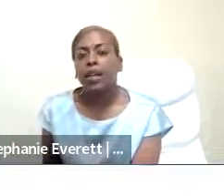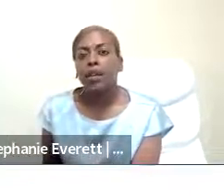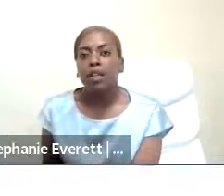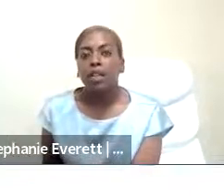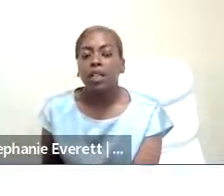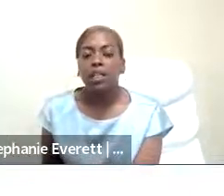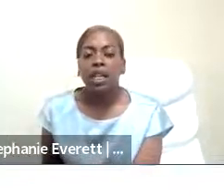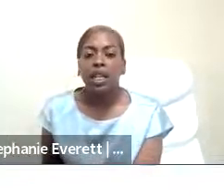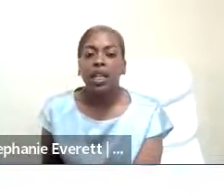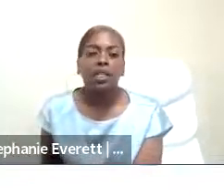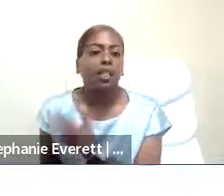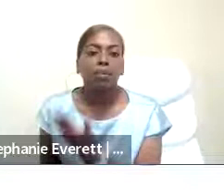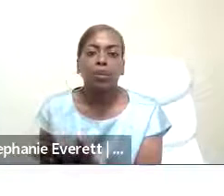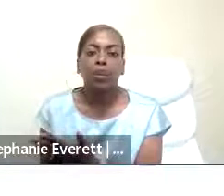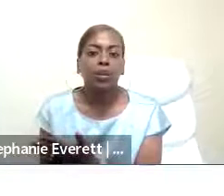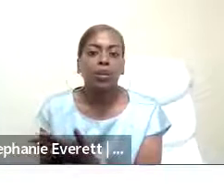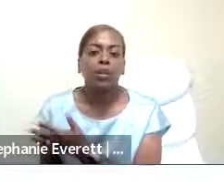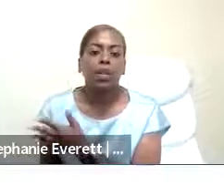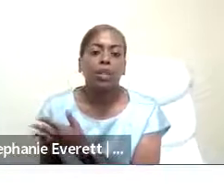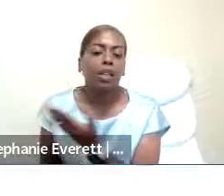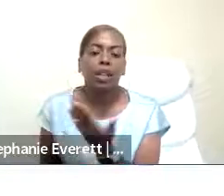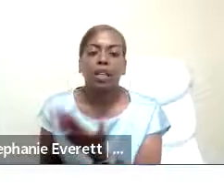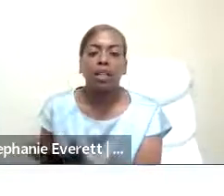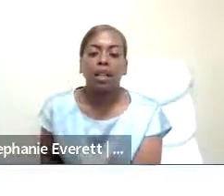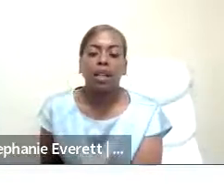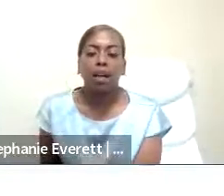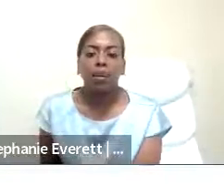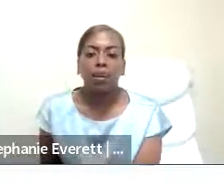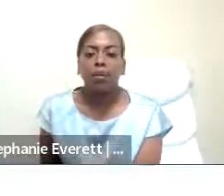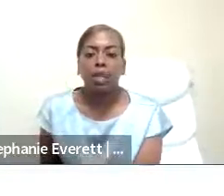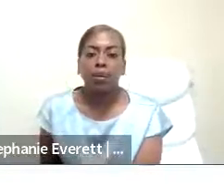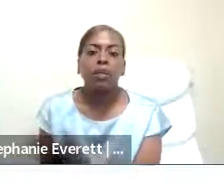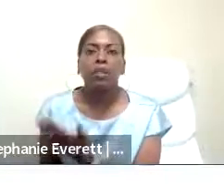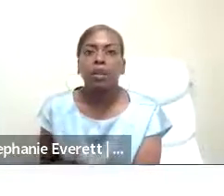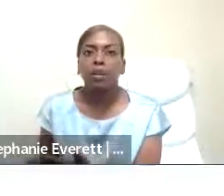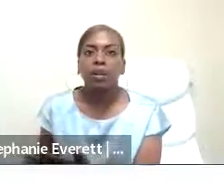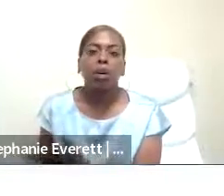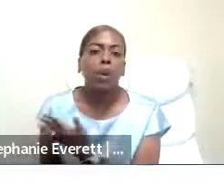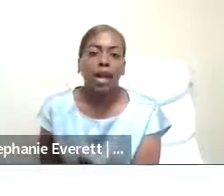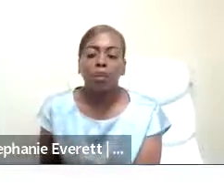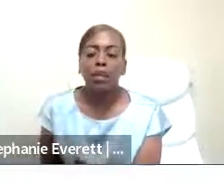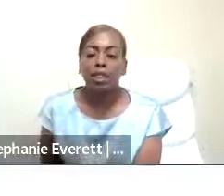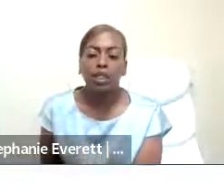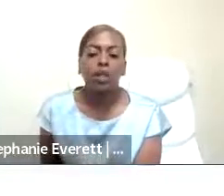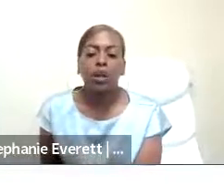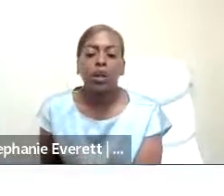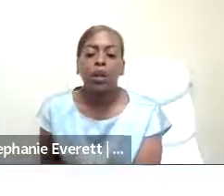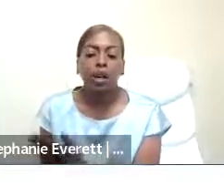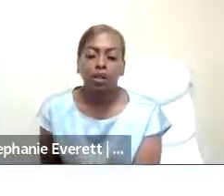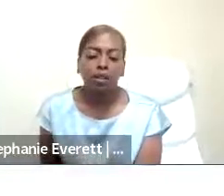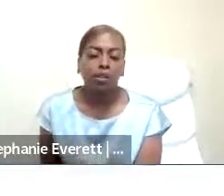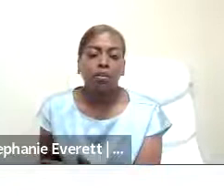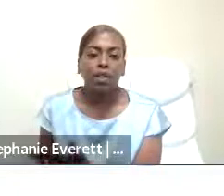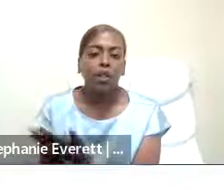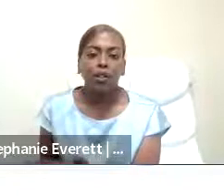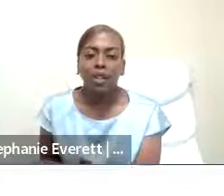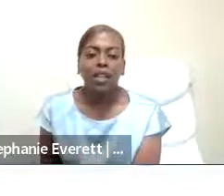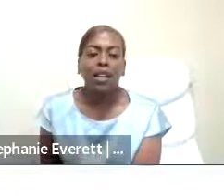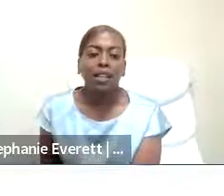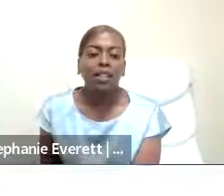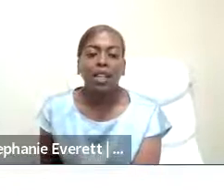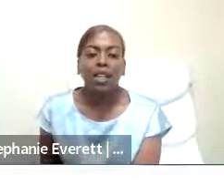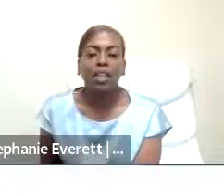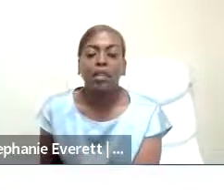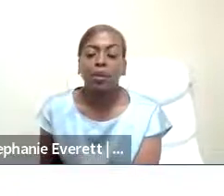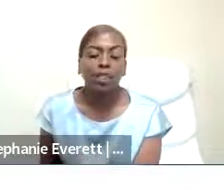time. It could take us up to, and I think in speaking with the OPAC Commission, we all agree